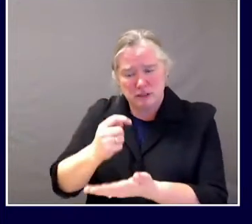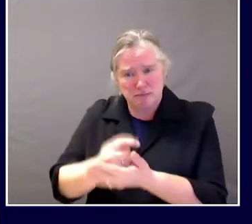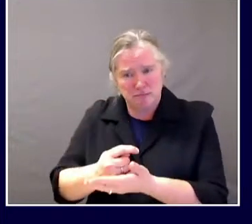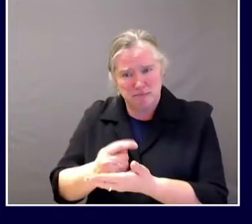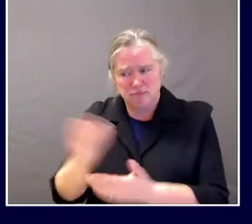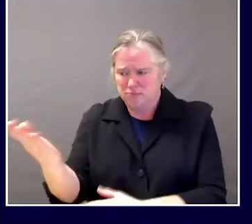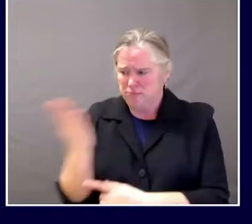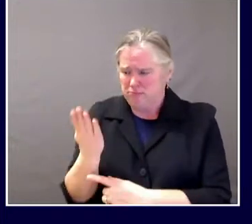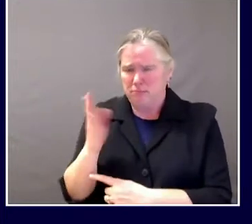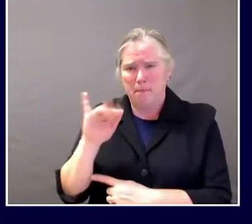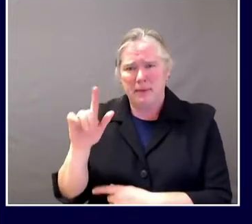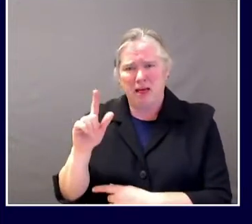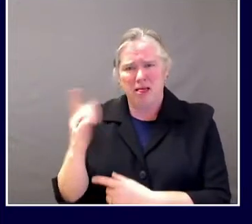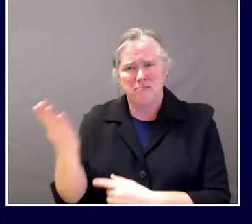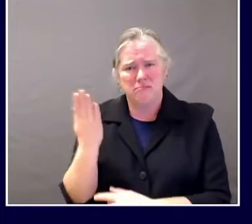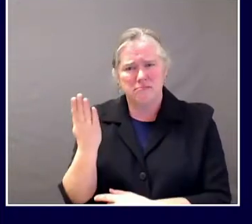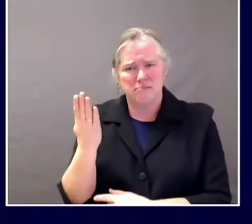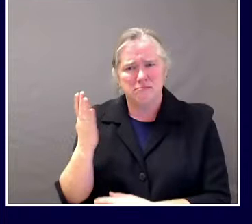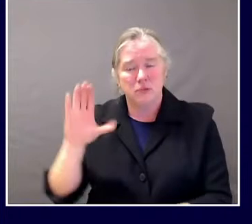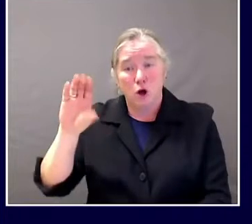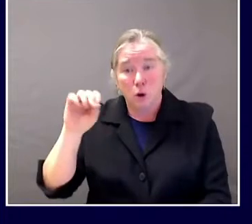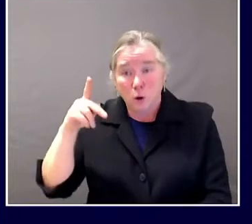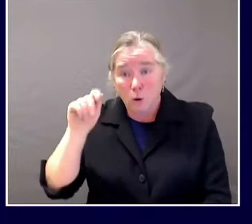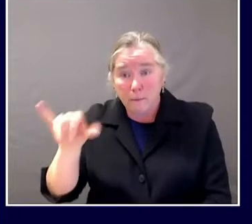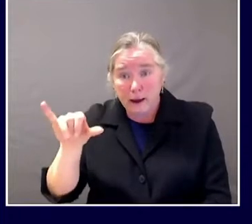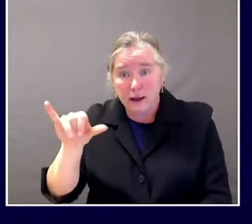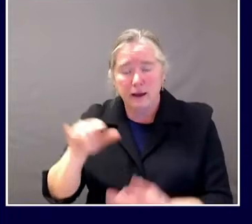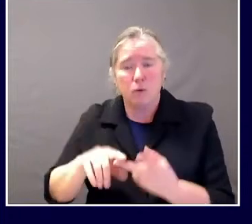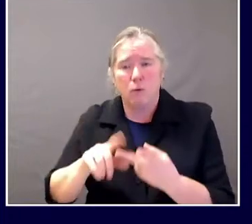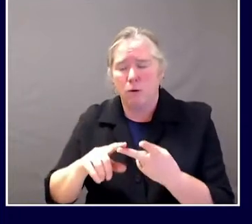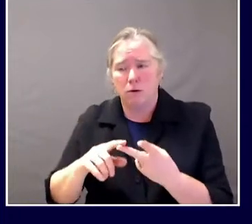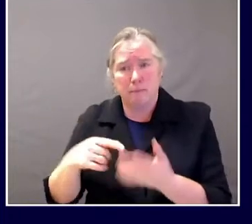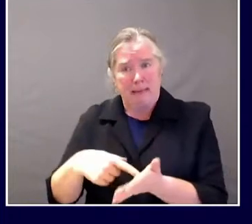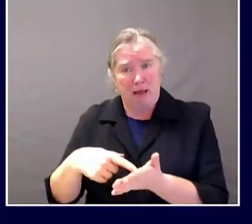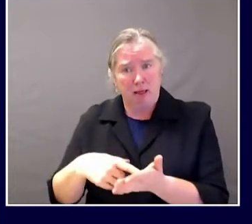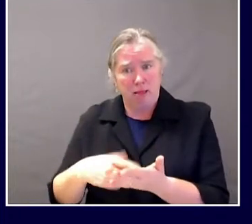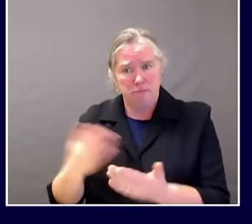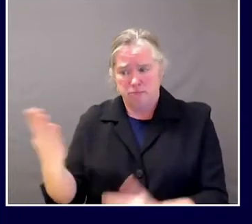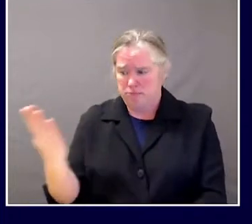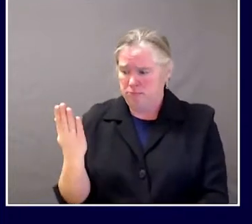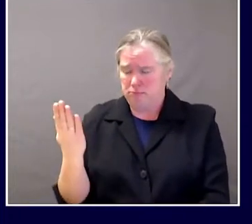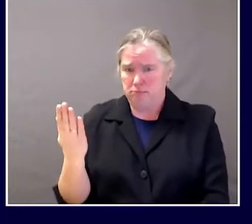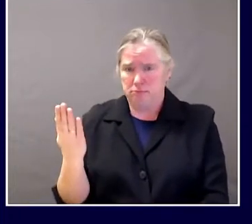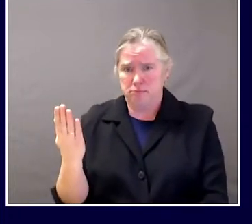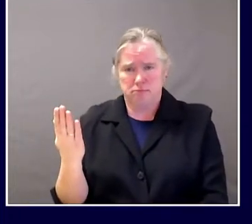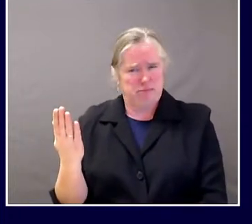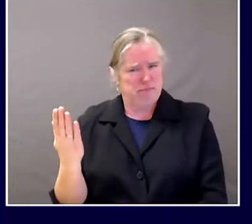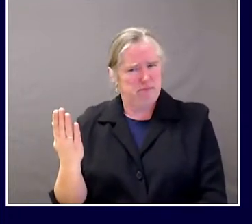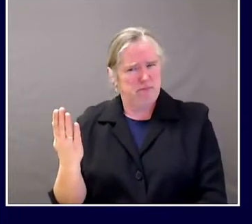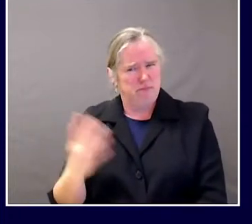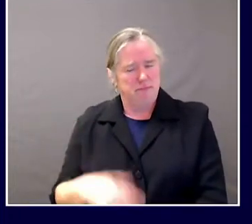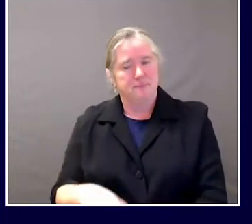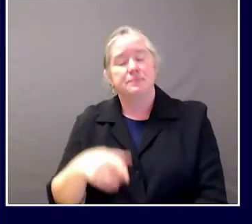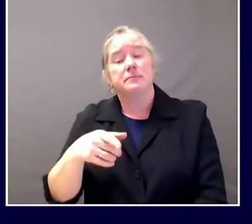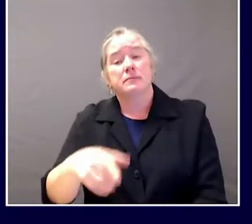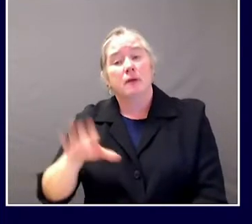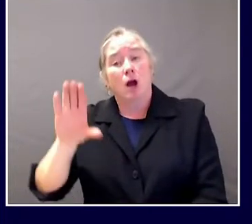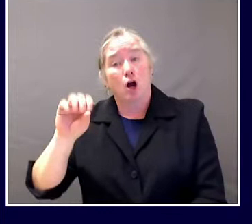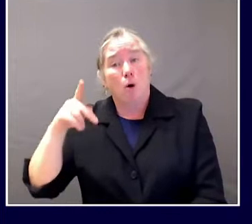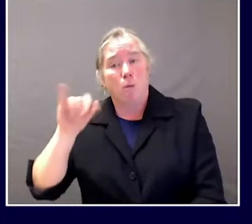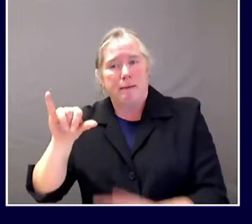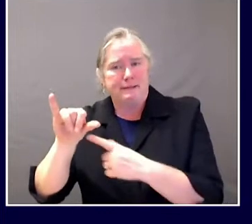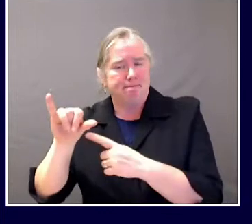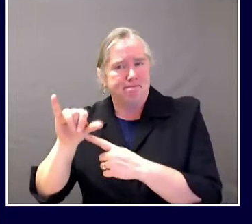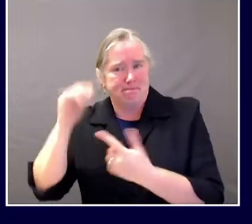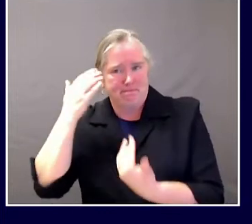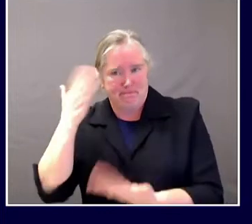Brad, I don't have those data, to be candid with you, specifically around copays. What I can tell you is that with respect to